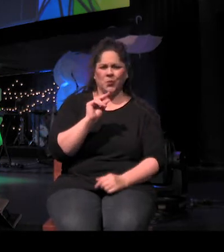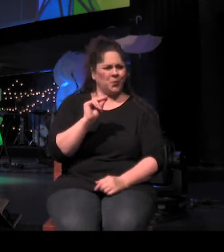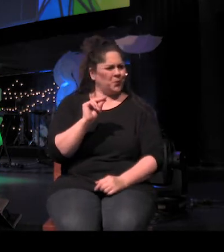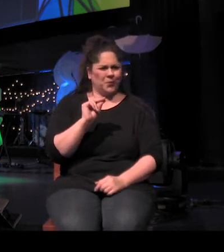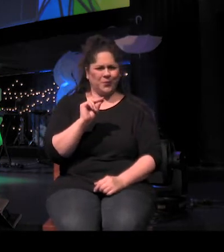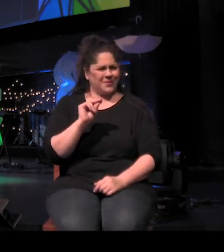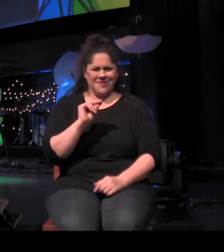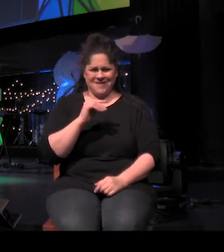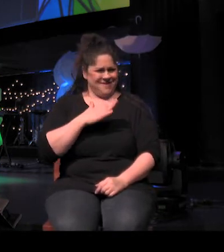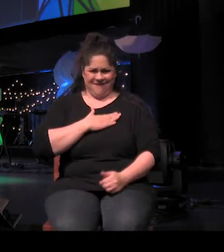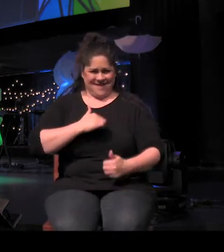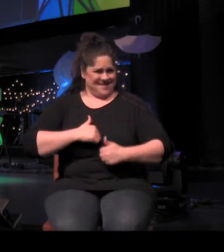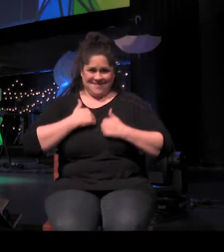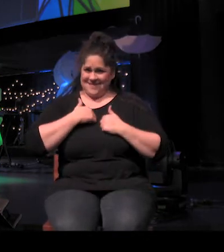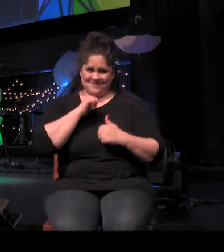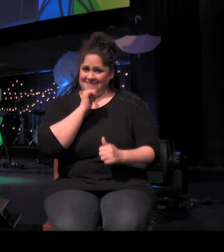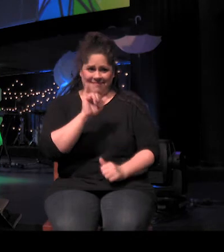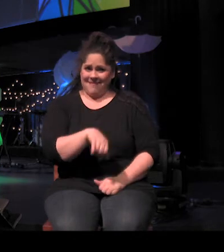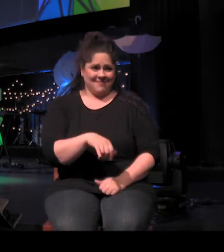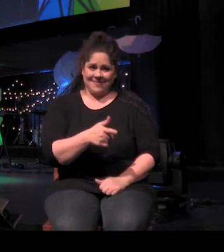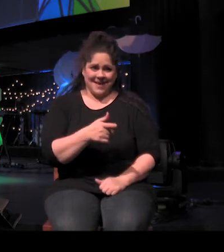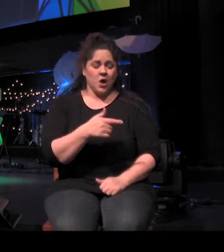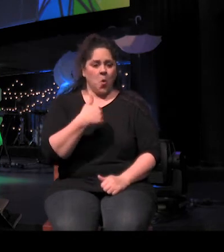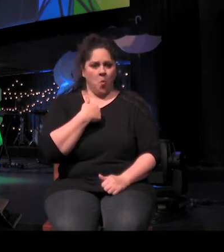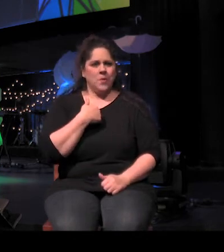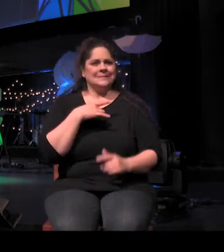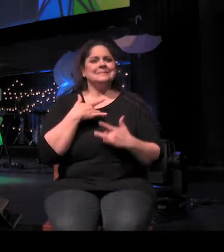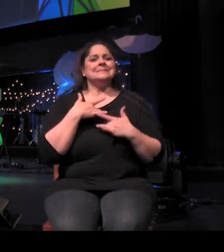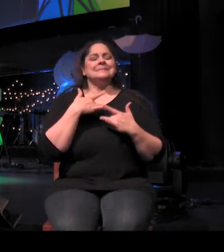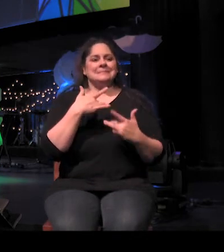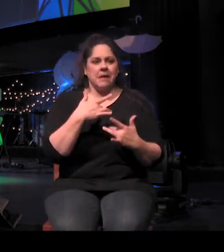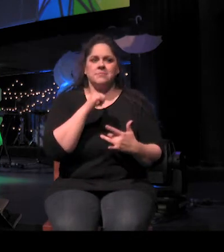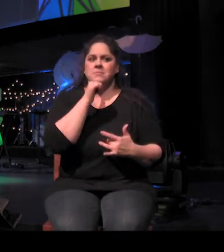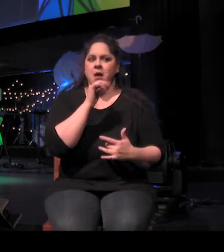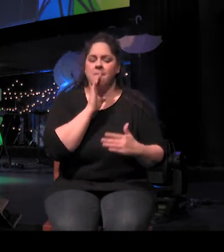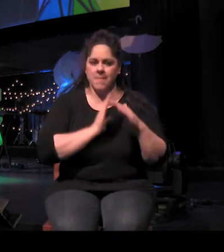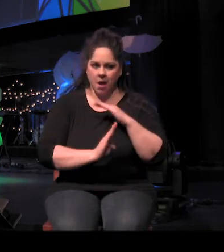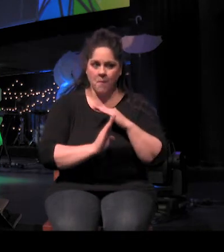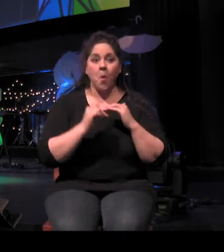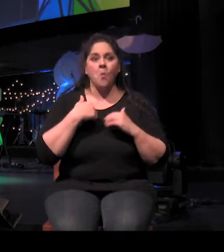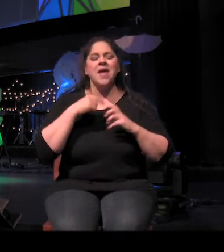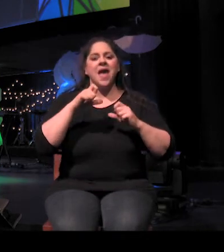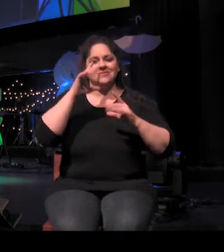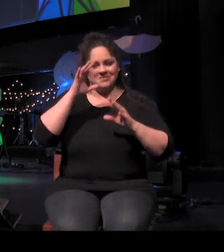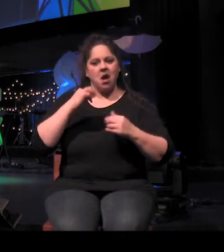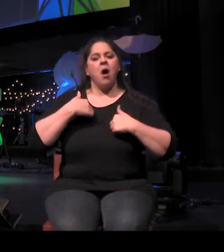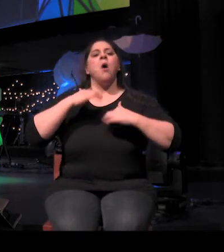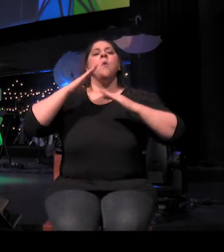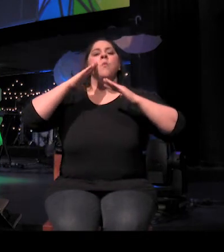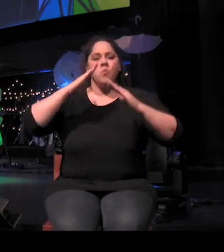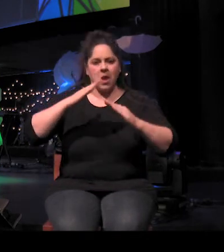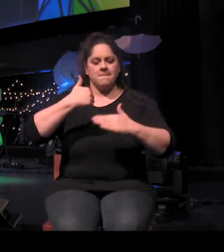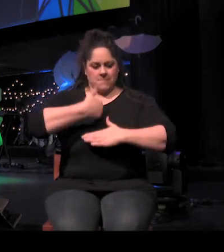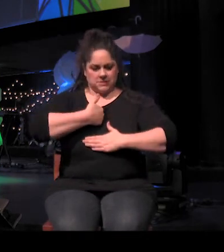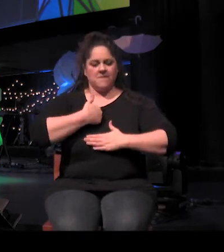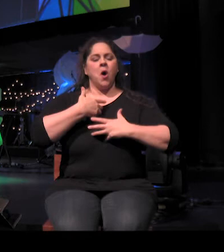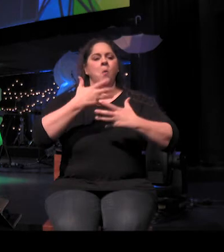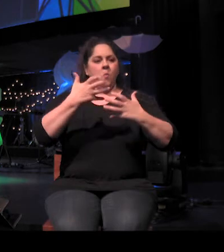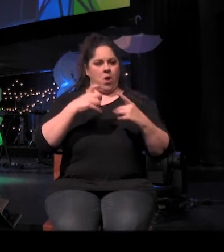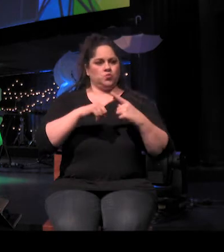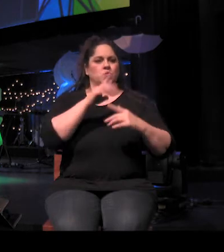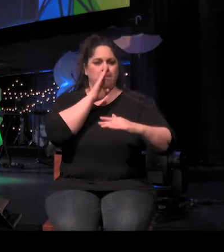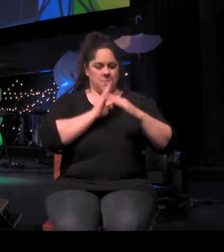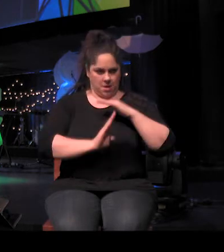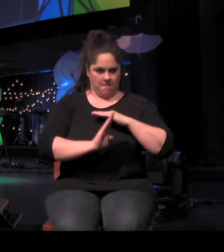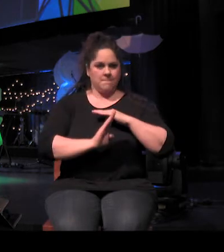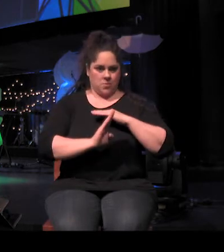it. And Peter, from the beginning, he talks directly to spiritual leaders right from the beginning of